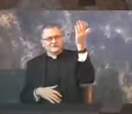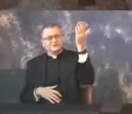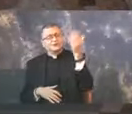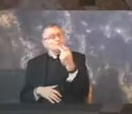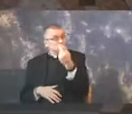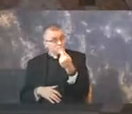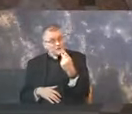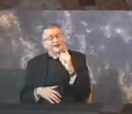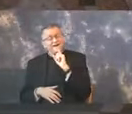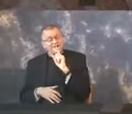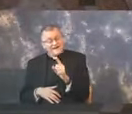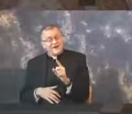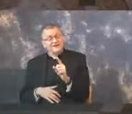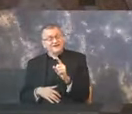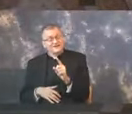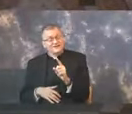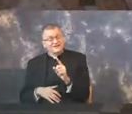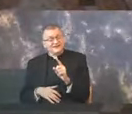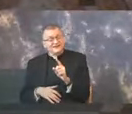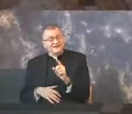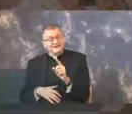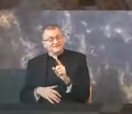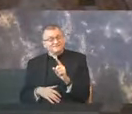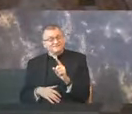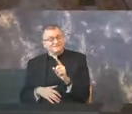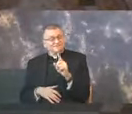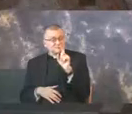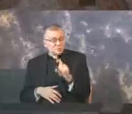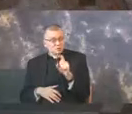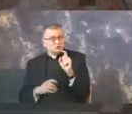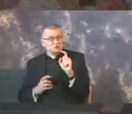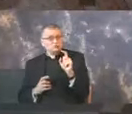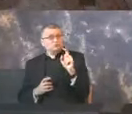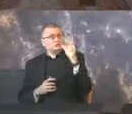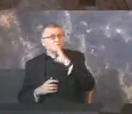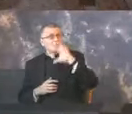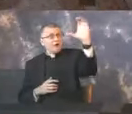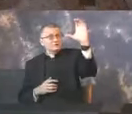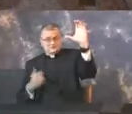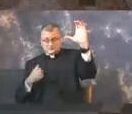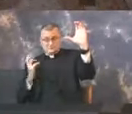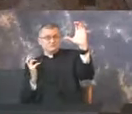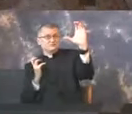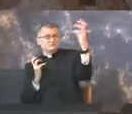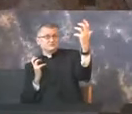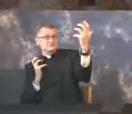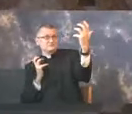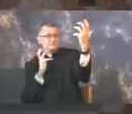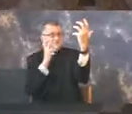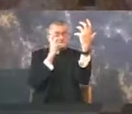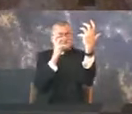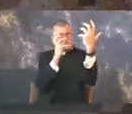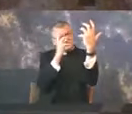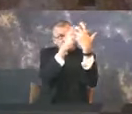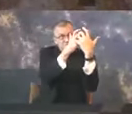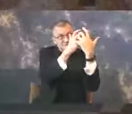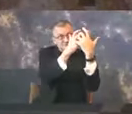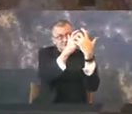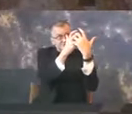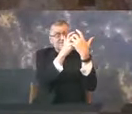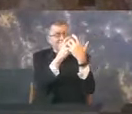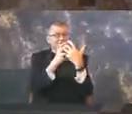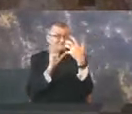I are, in our configuration to Christ, given on the day of ordination, we're